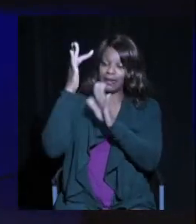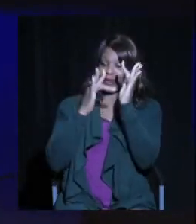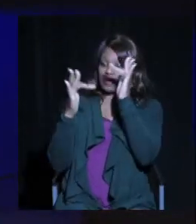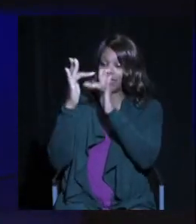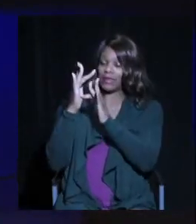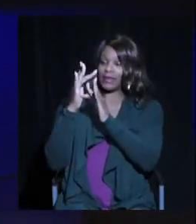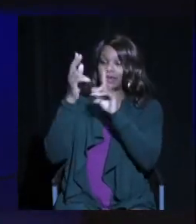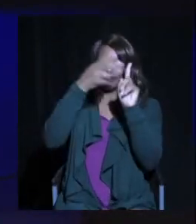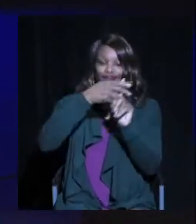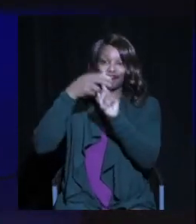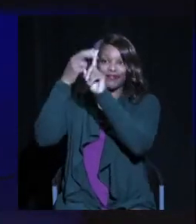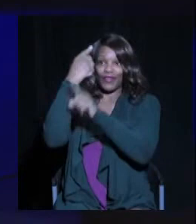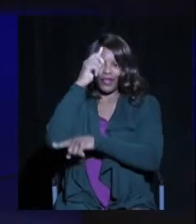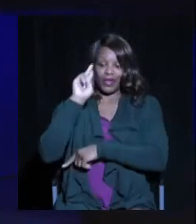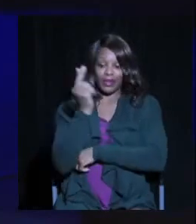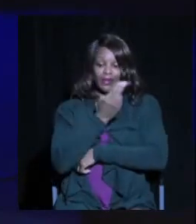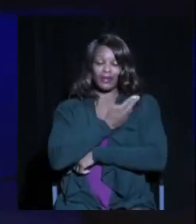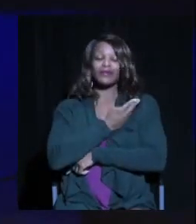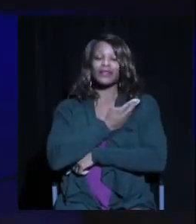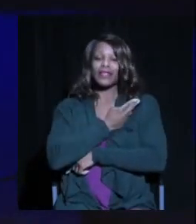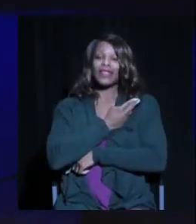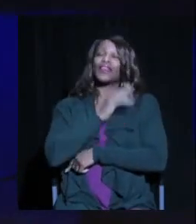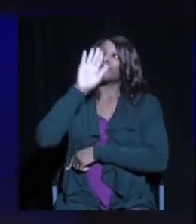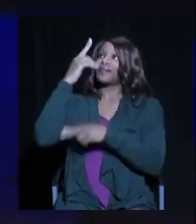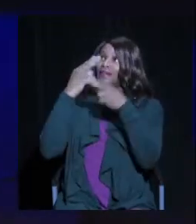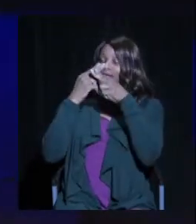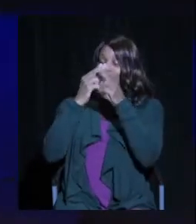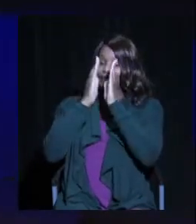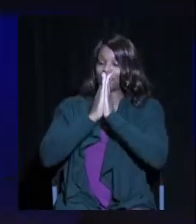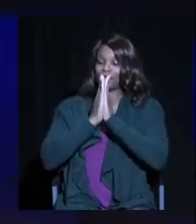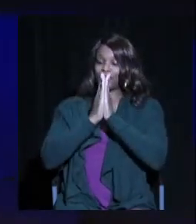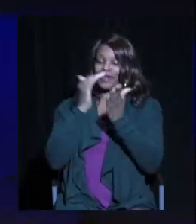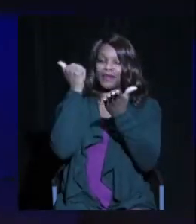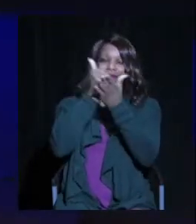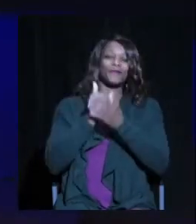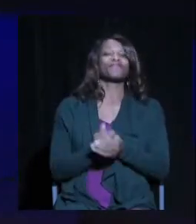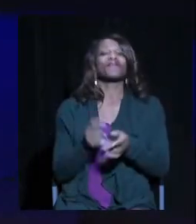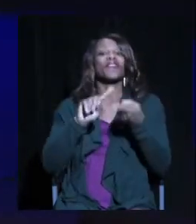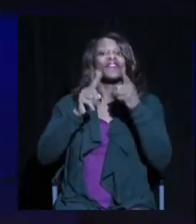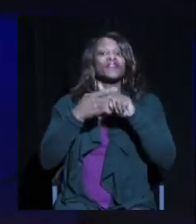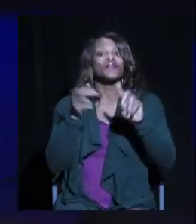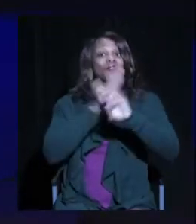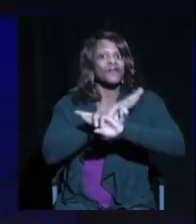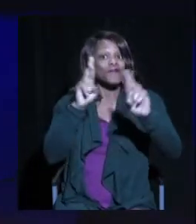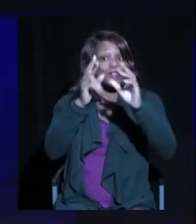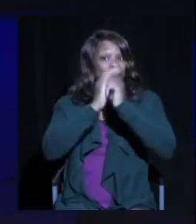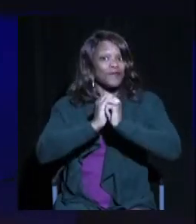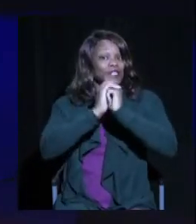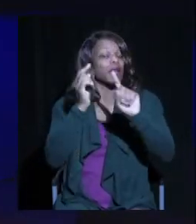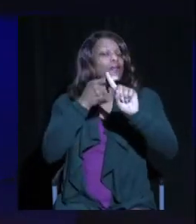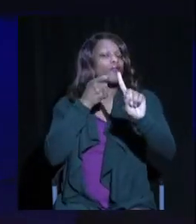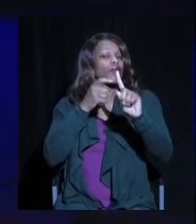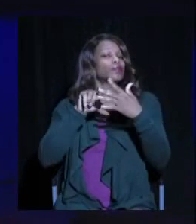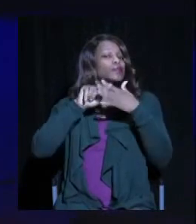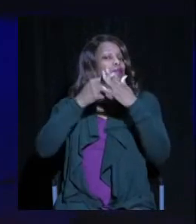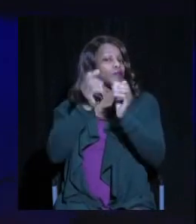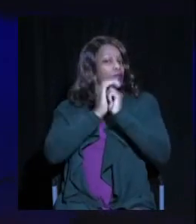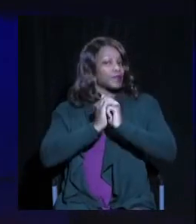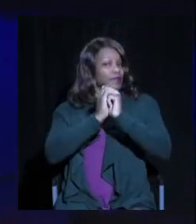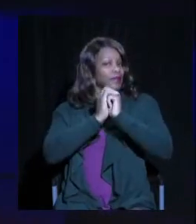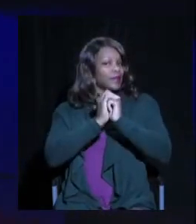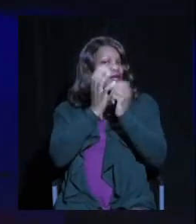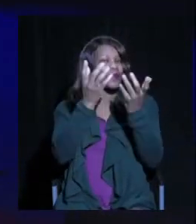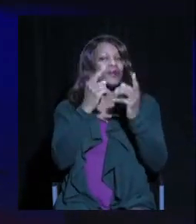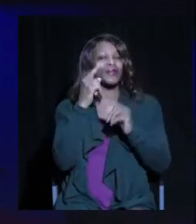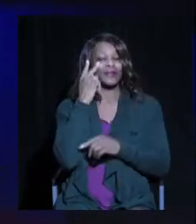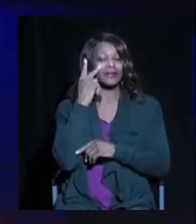for us. In your name we pray, amen. Friends, we're about to get ready to worship, but before we get to that, we want you to